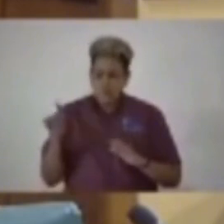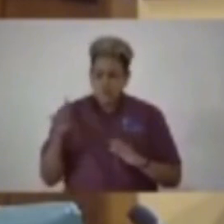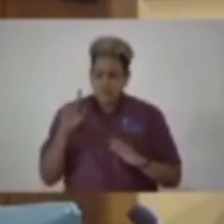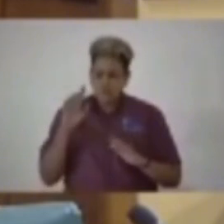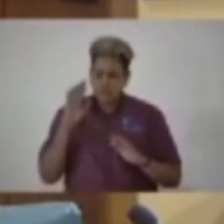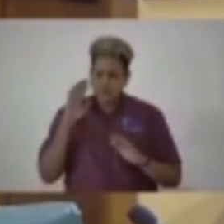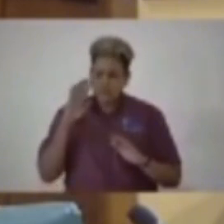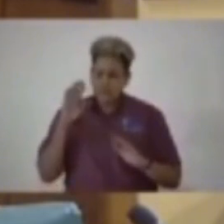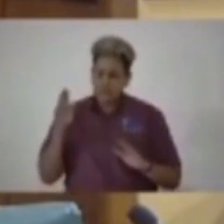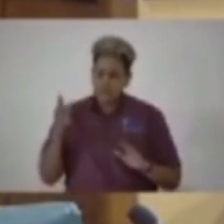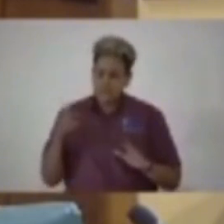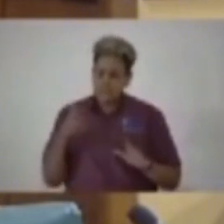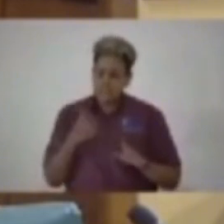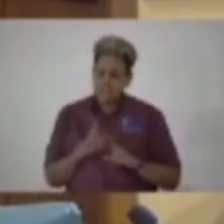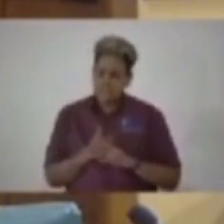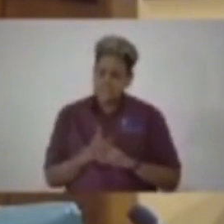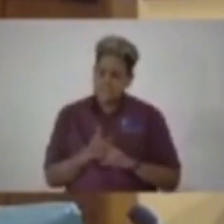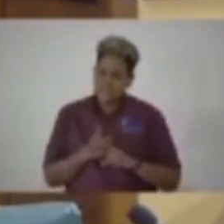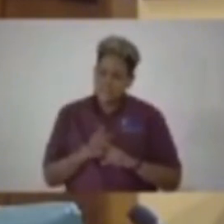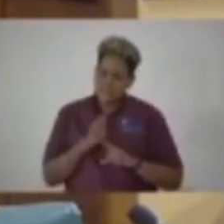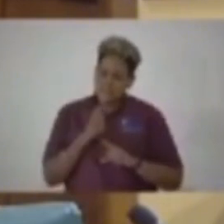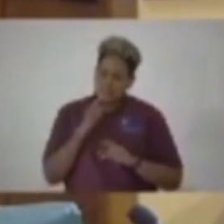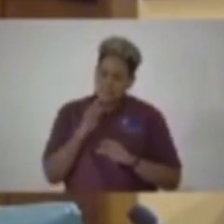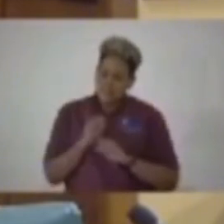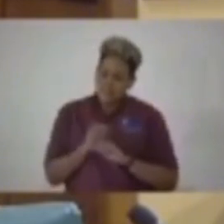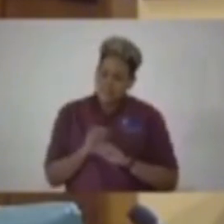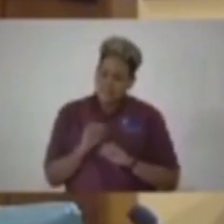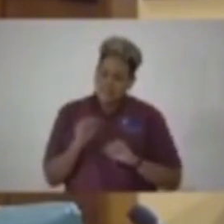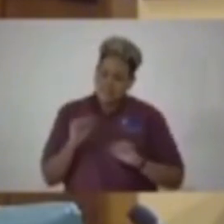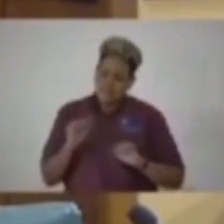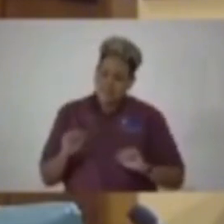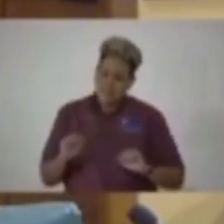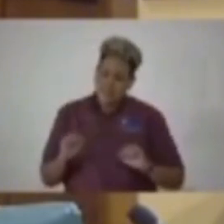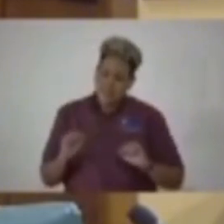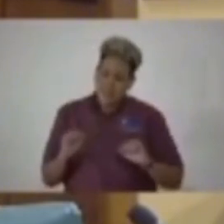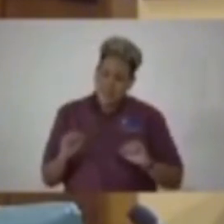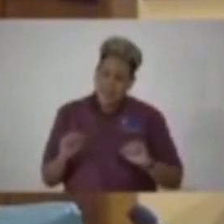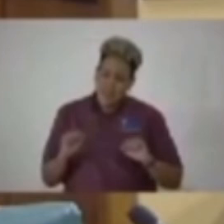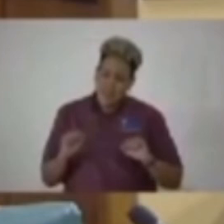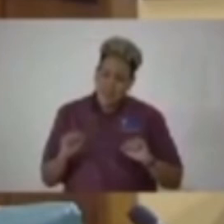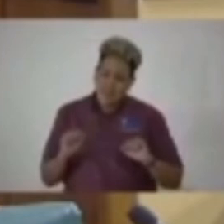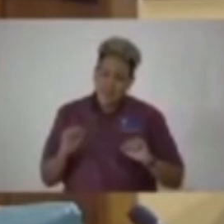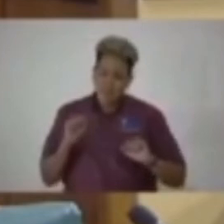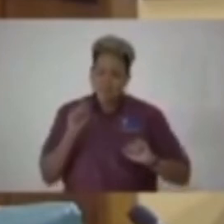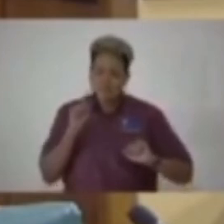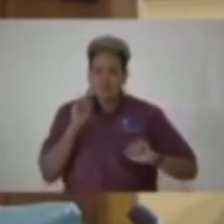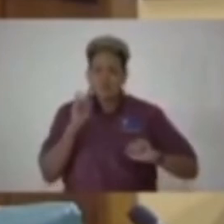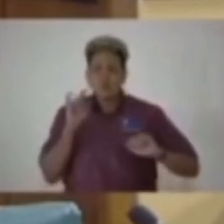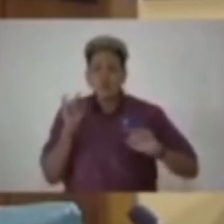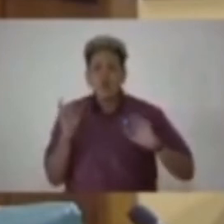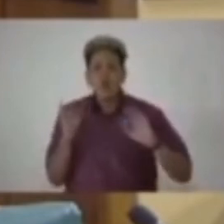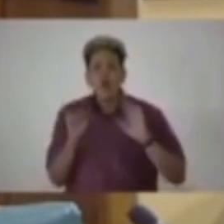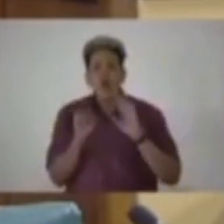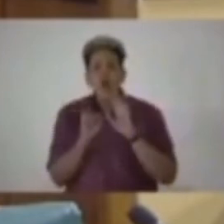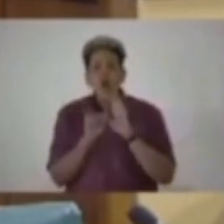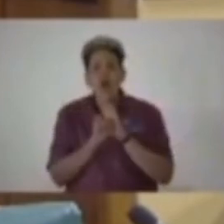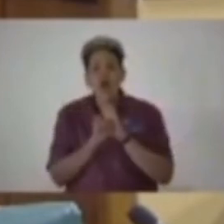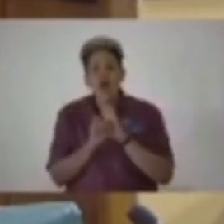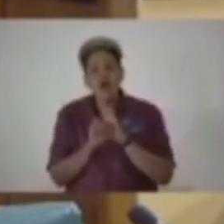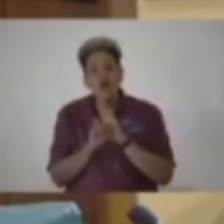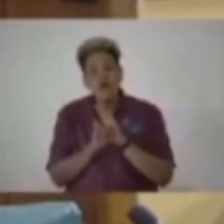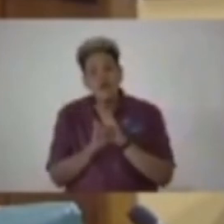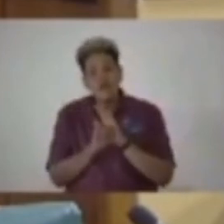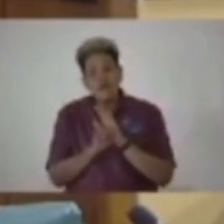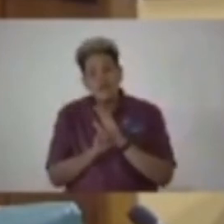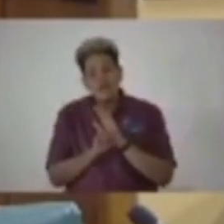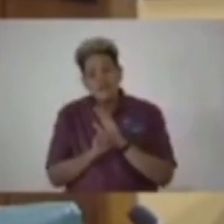week and calling out for the report, and there is no response. And they continue to go, this could never happen under a Michael Manley or a Peter Phillips. Let me tell you